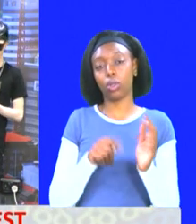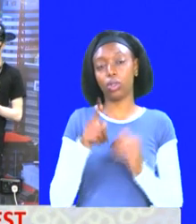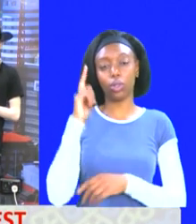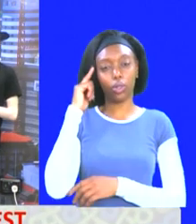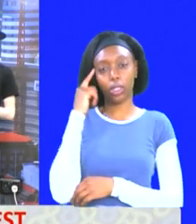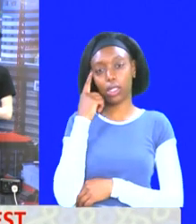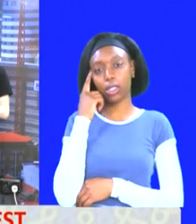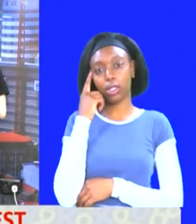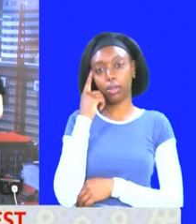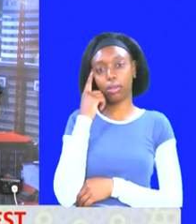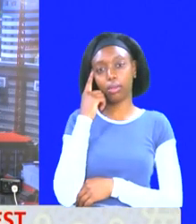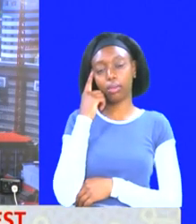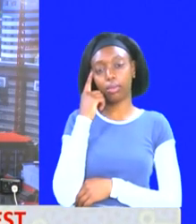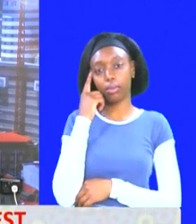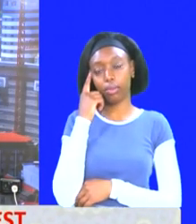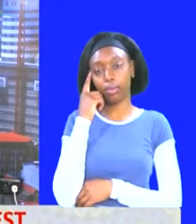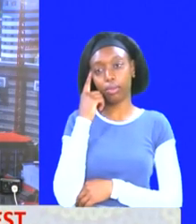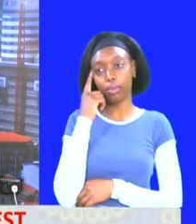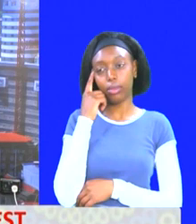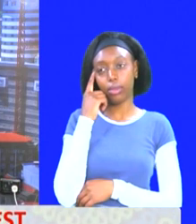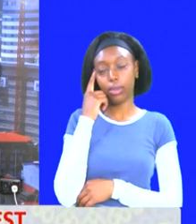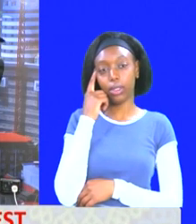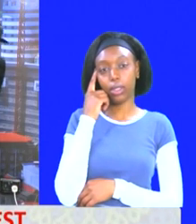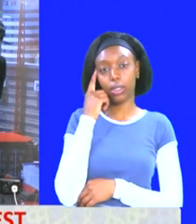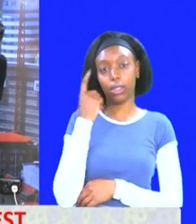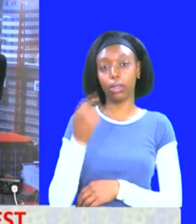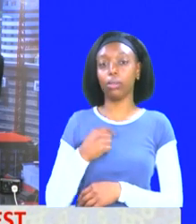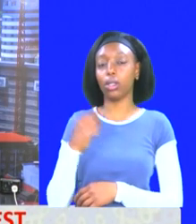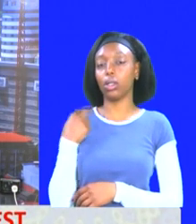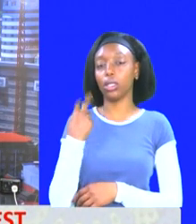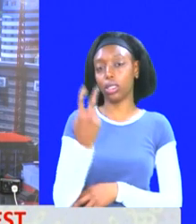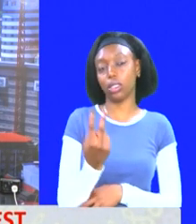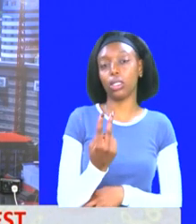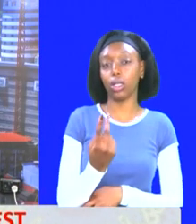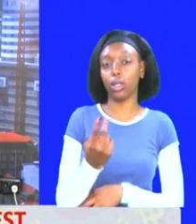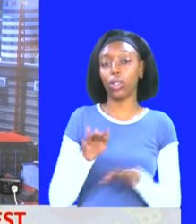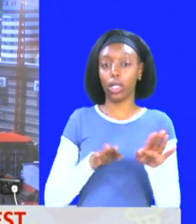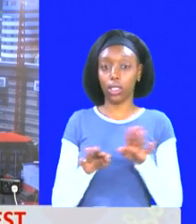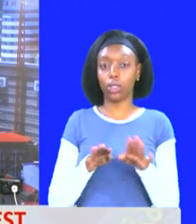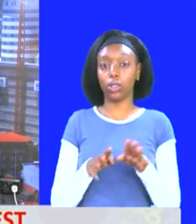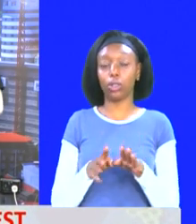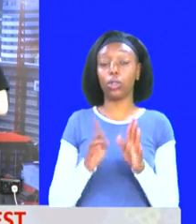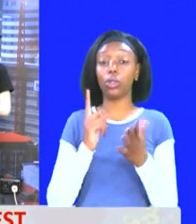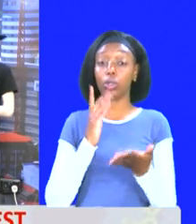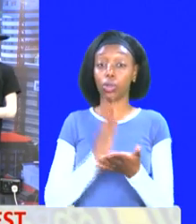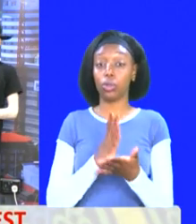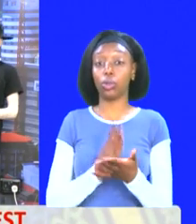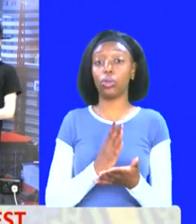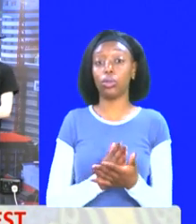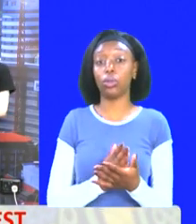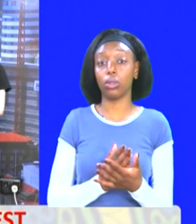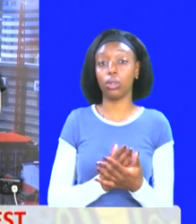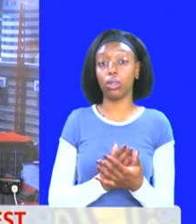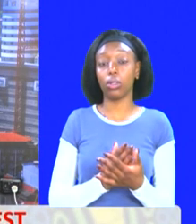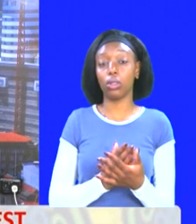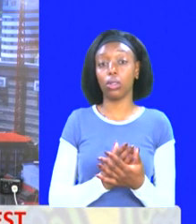of this motivation? What could you tell our viewers on these notes? I will second the DJ when I say, sure, kabisa. Because pia sisi, tunge